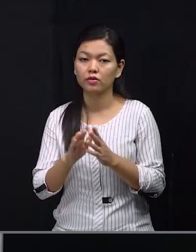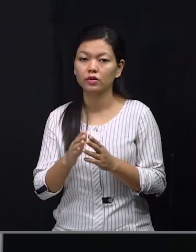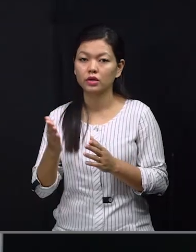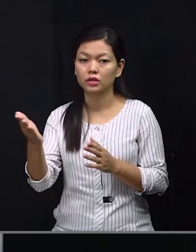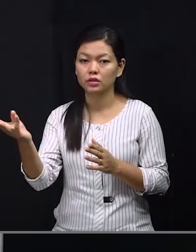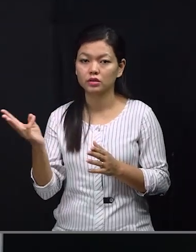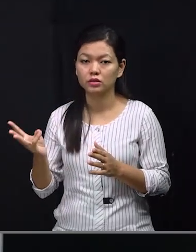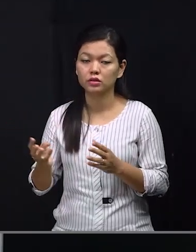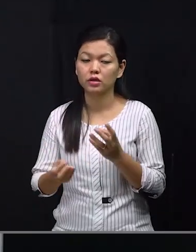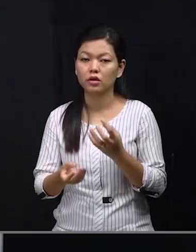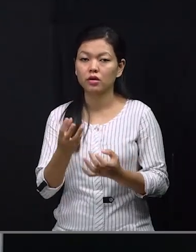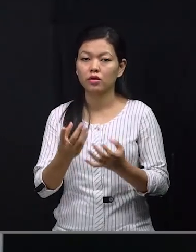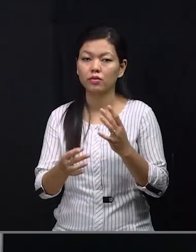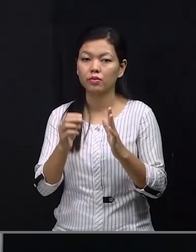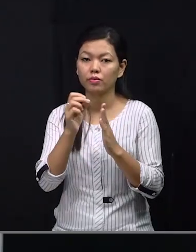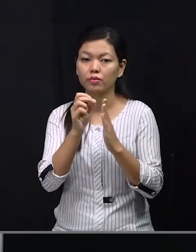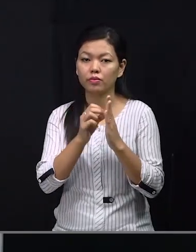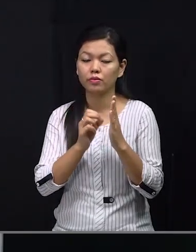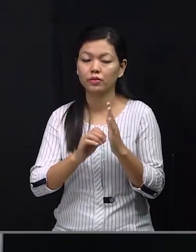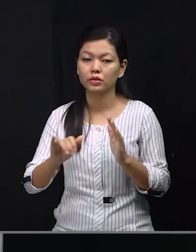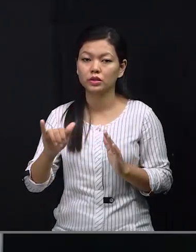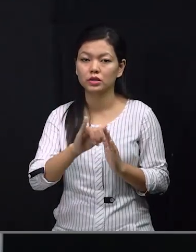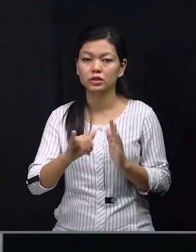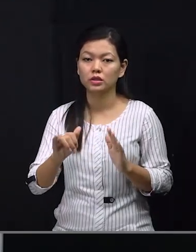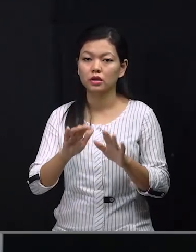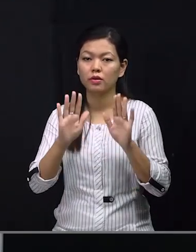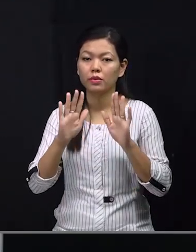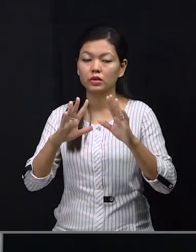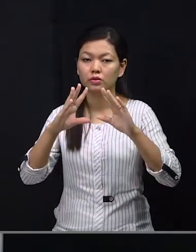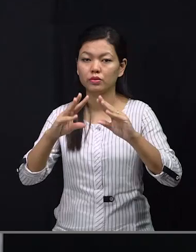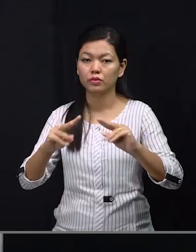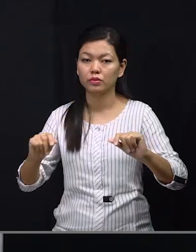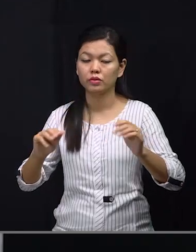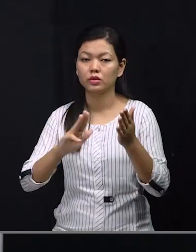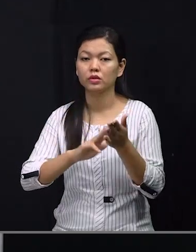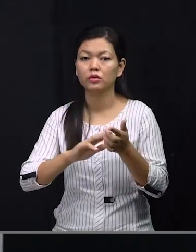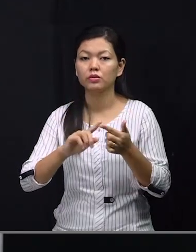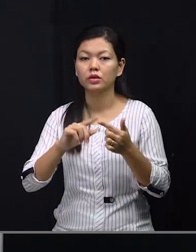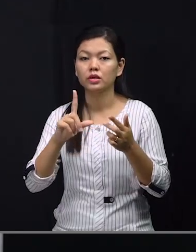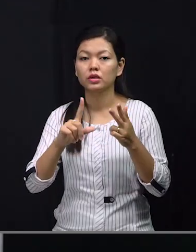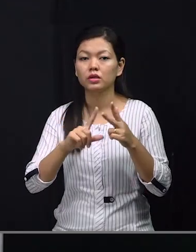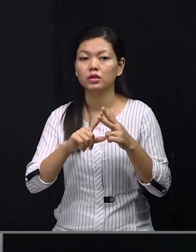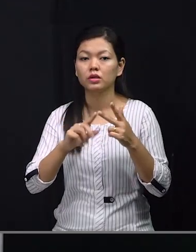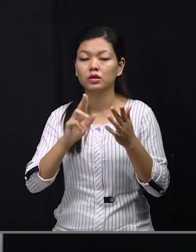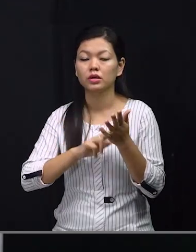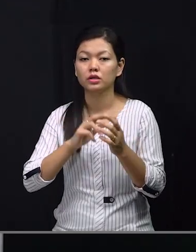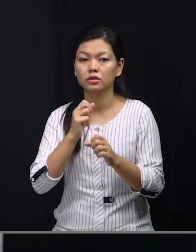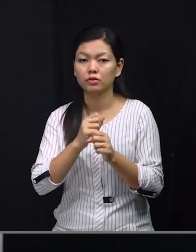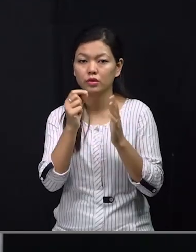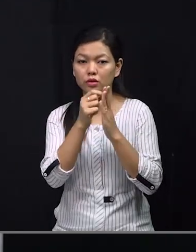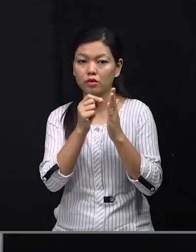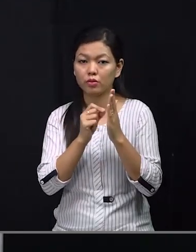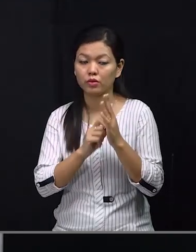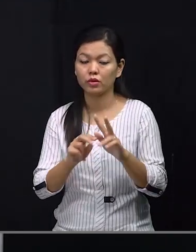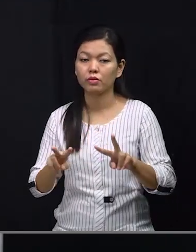are almost the same, but the melting points are different. The para isomer will have higher melting point than